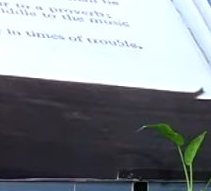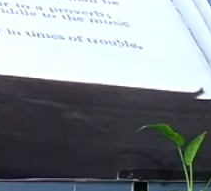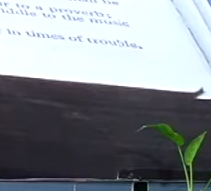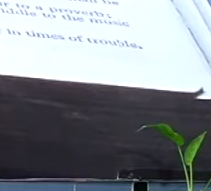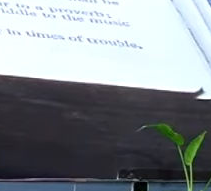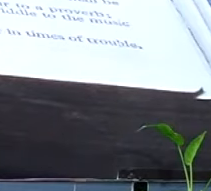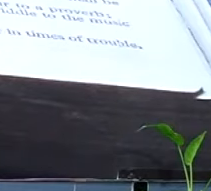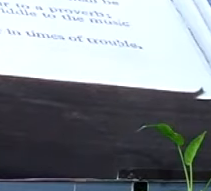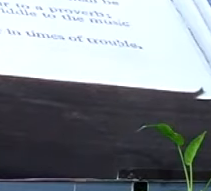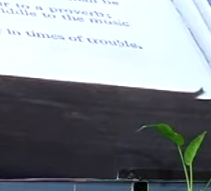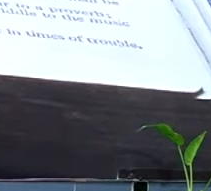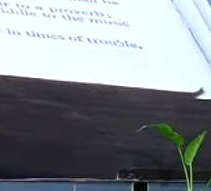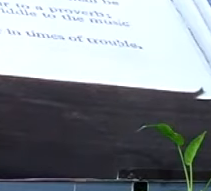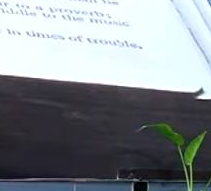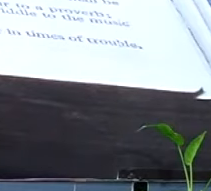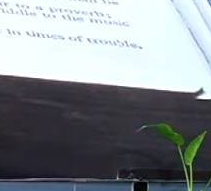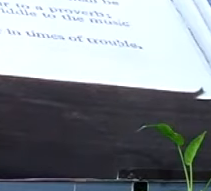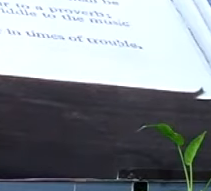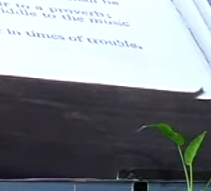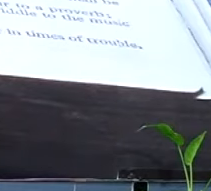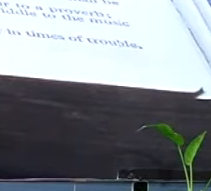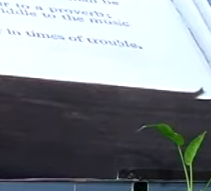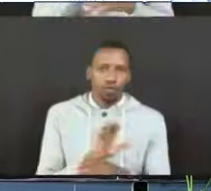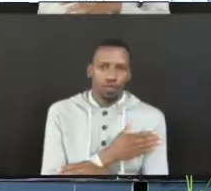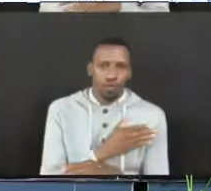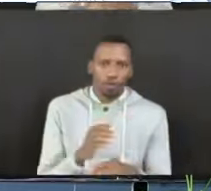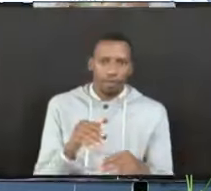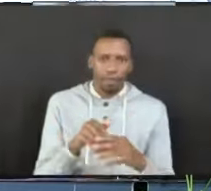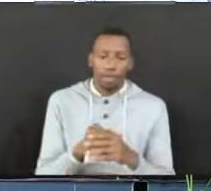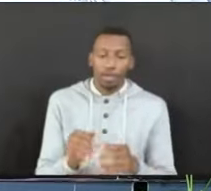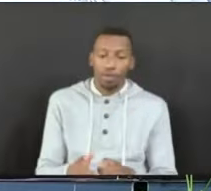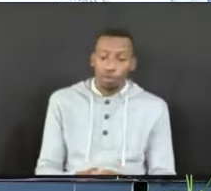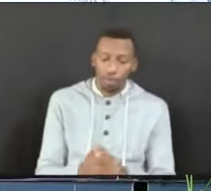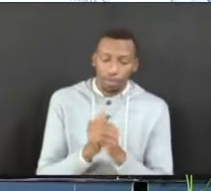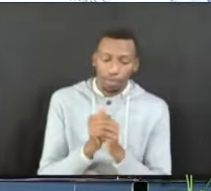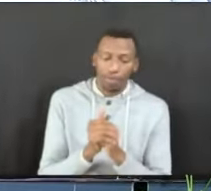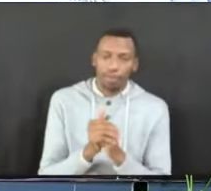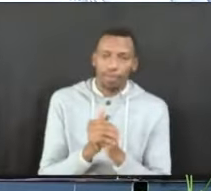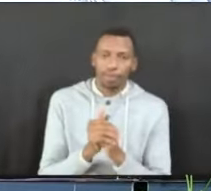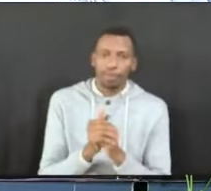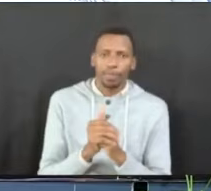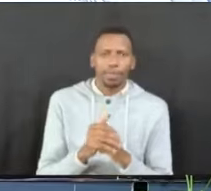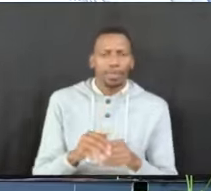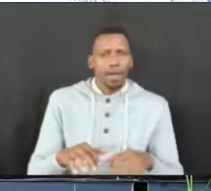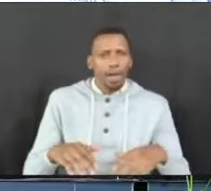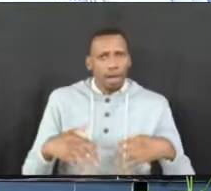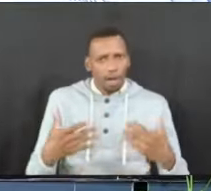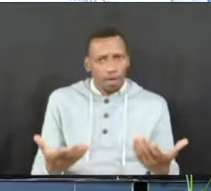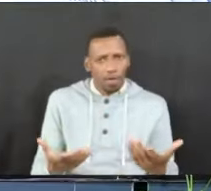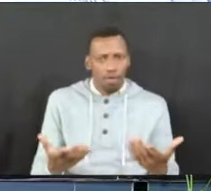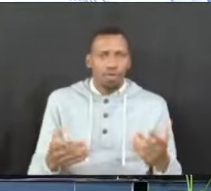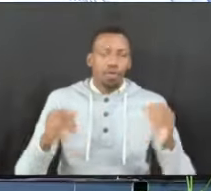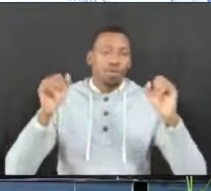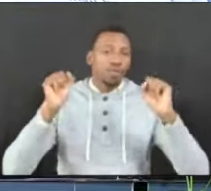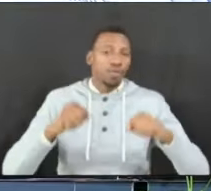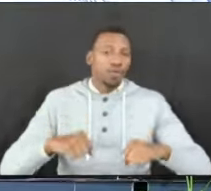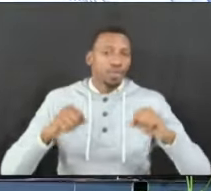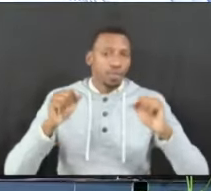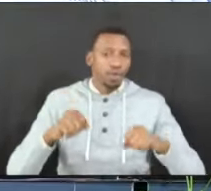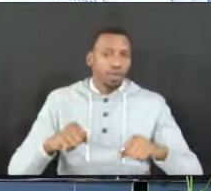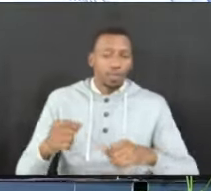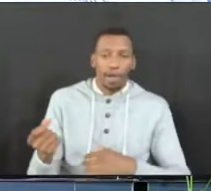The role of song in worship. Somebody said, how would I have understood Amazing